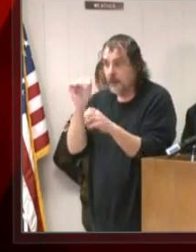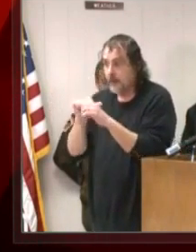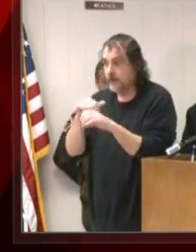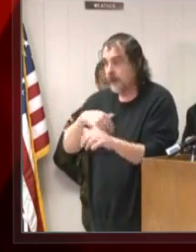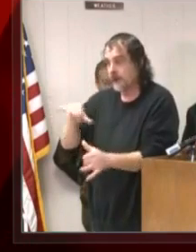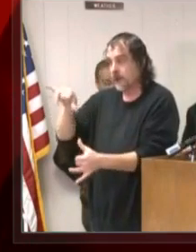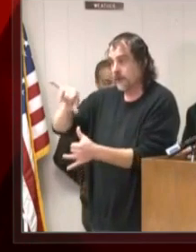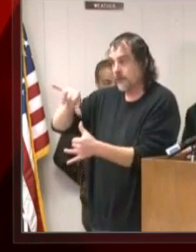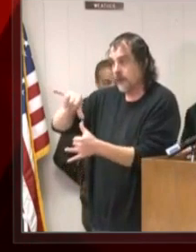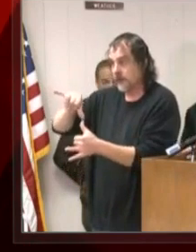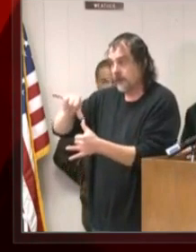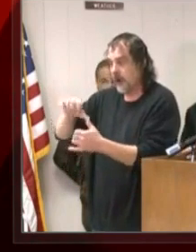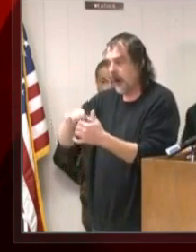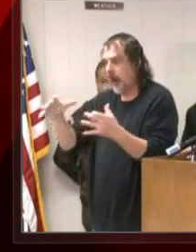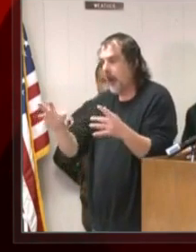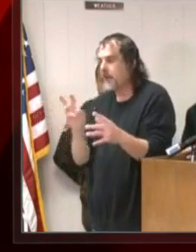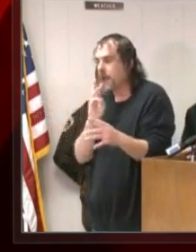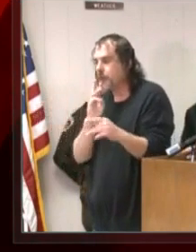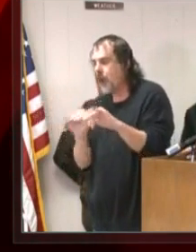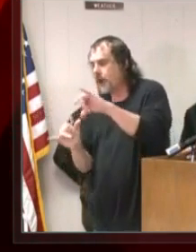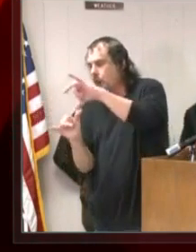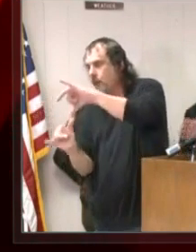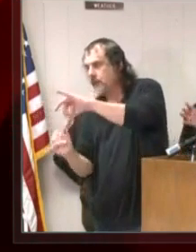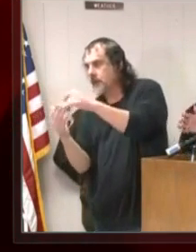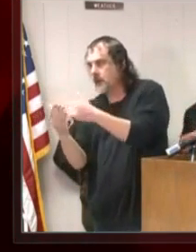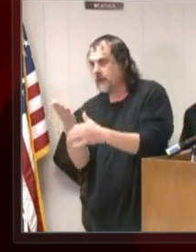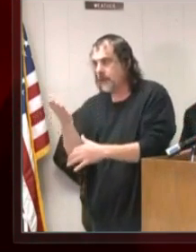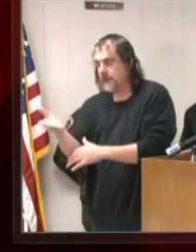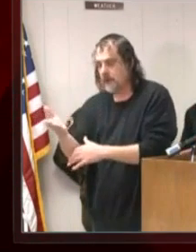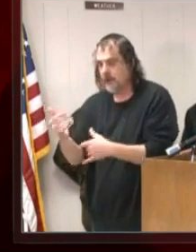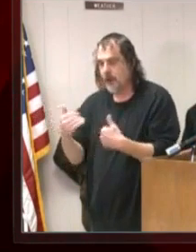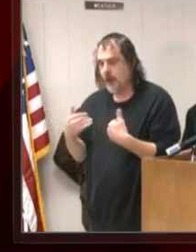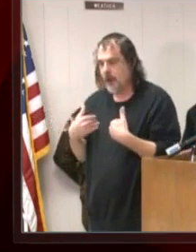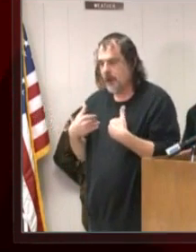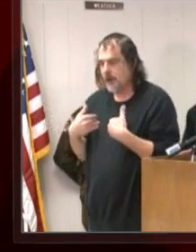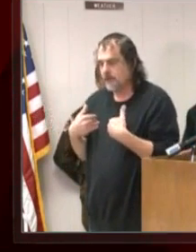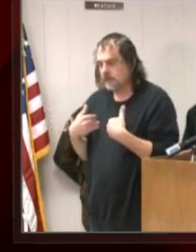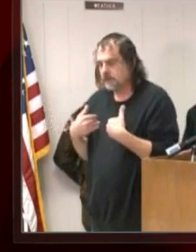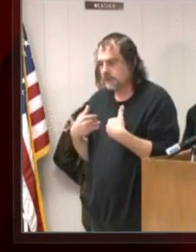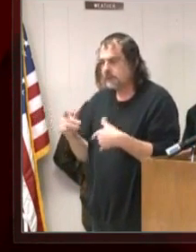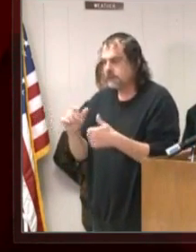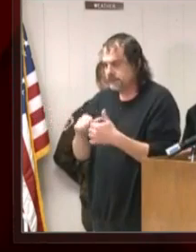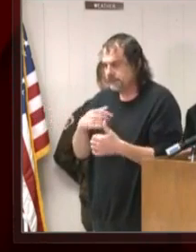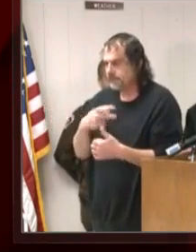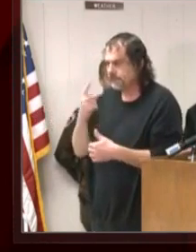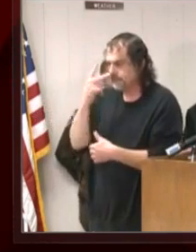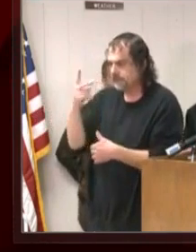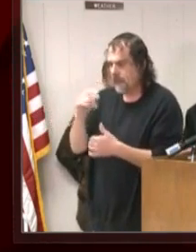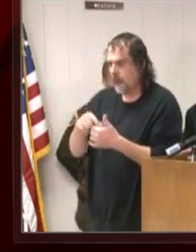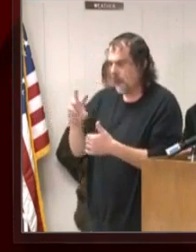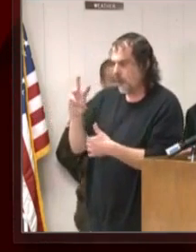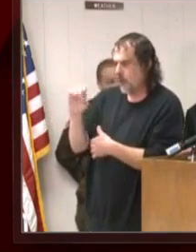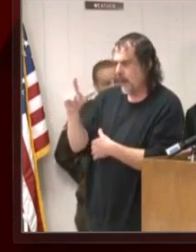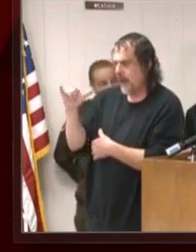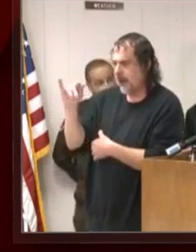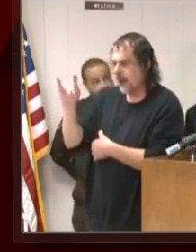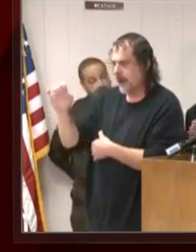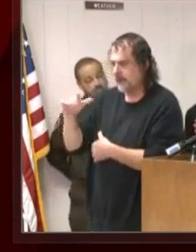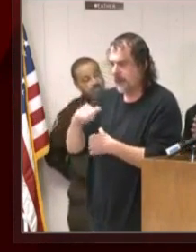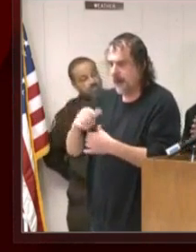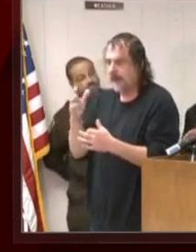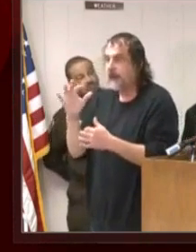to measure the level of flood damage that was taking place. I was with, had the benefit of wildlife and fisheries taking me